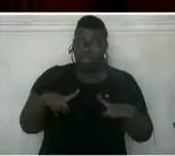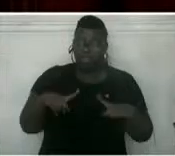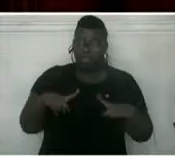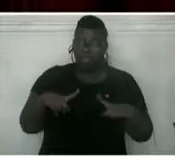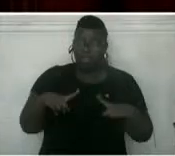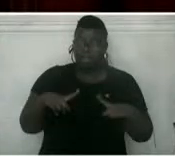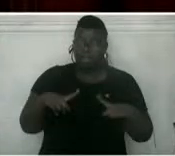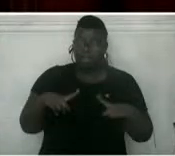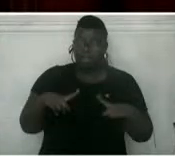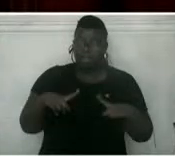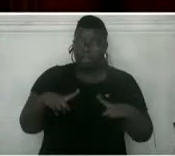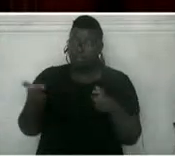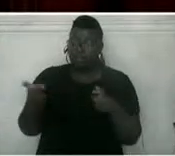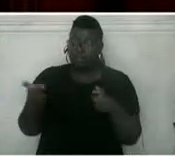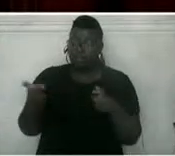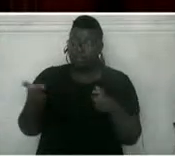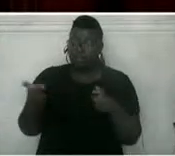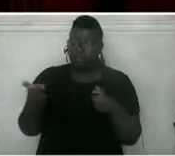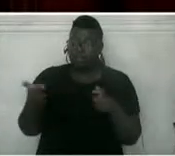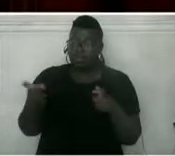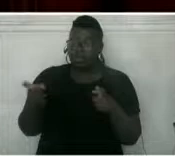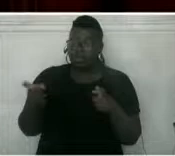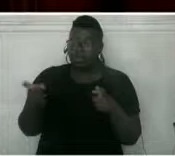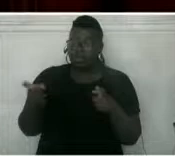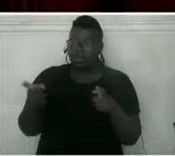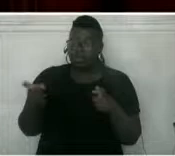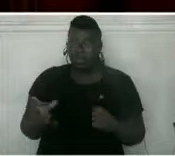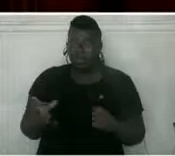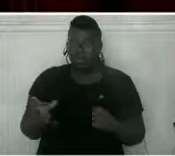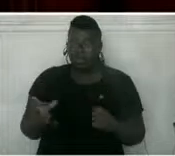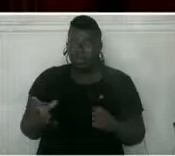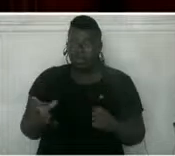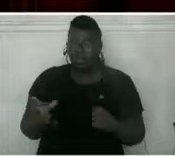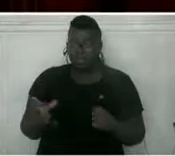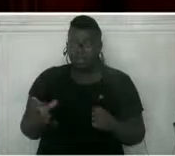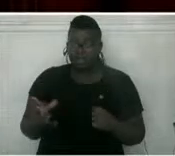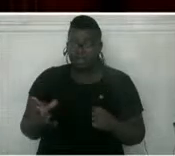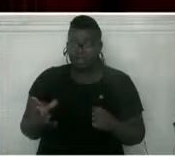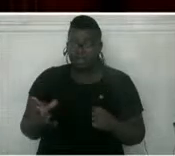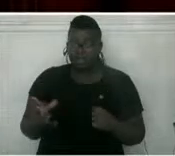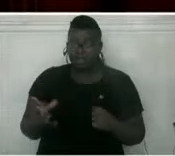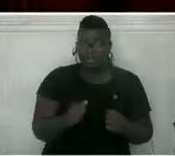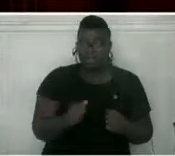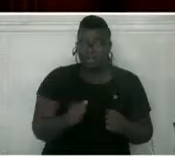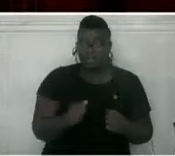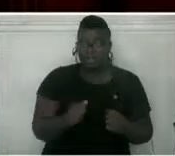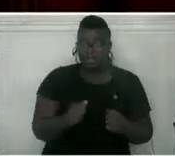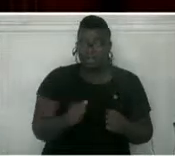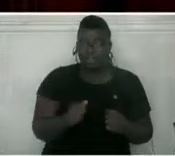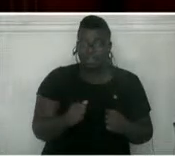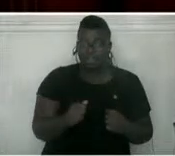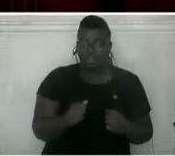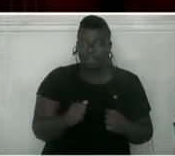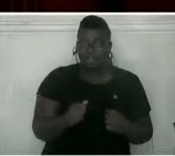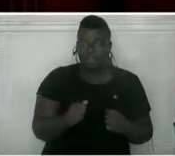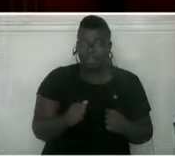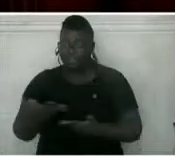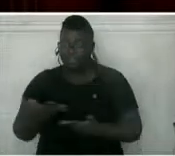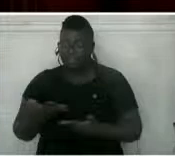this to materialize to part of DNA of each and every public service